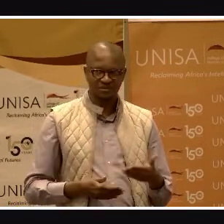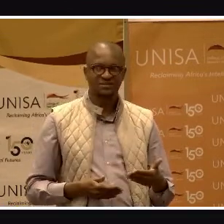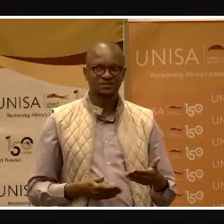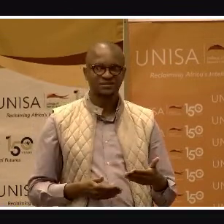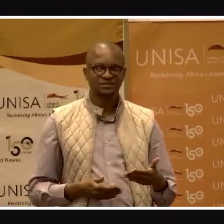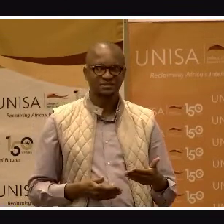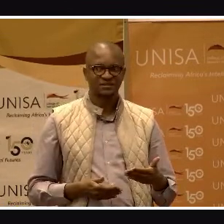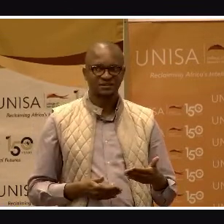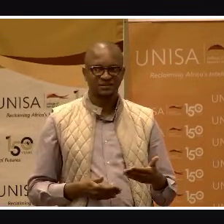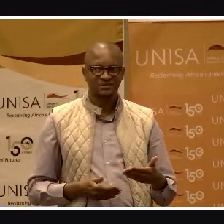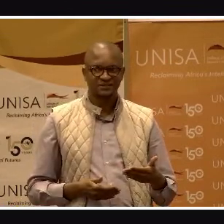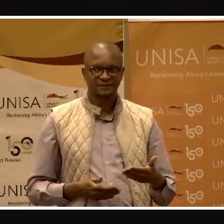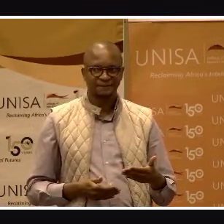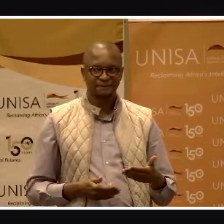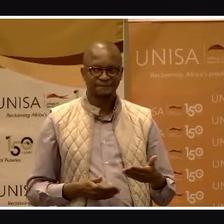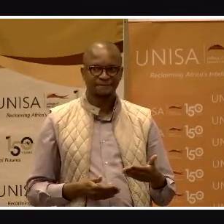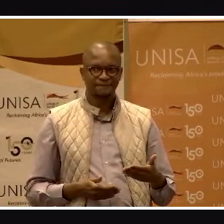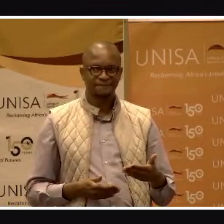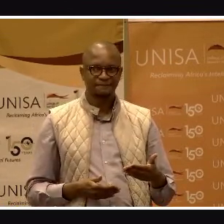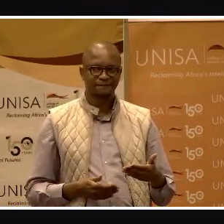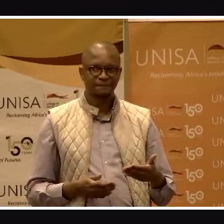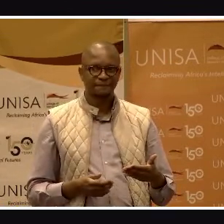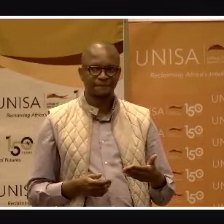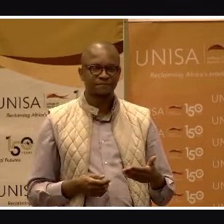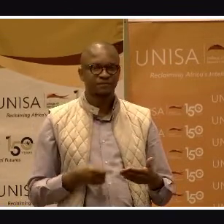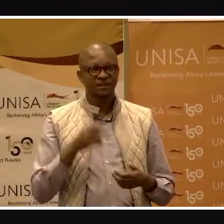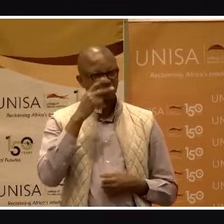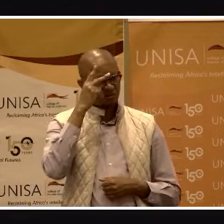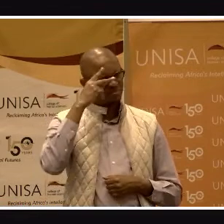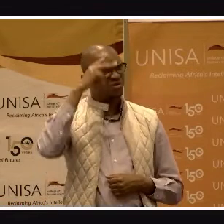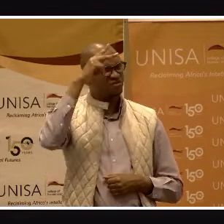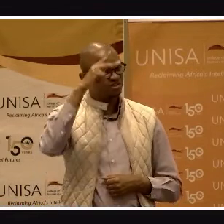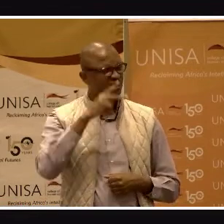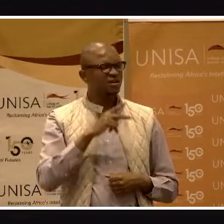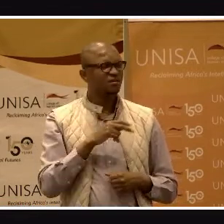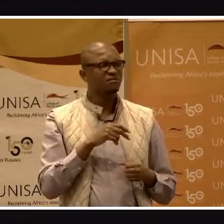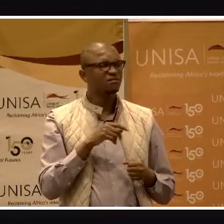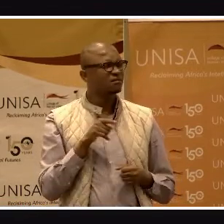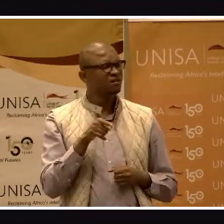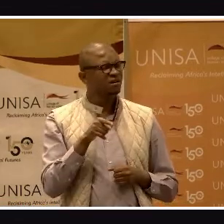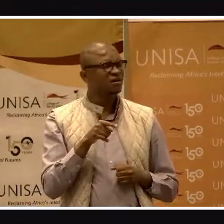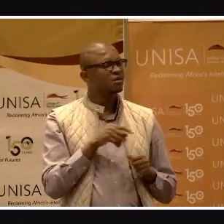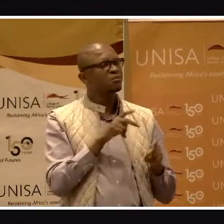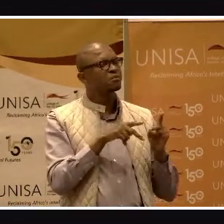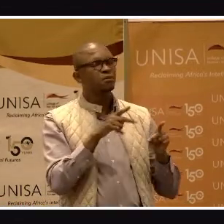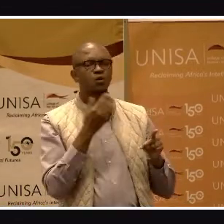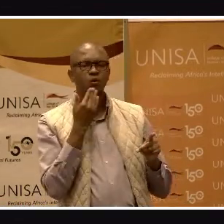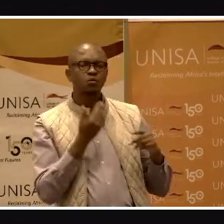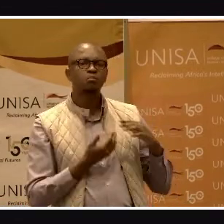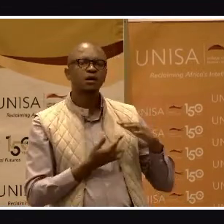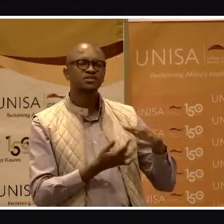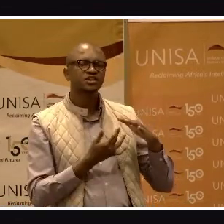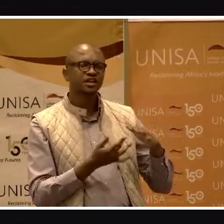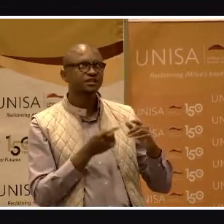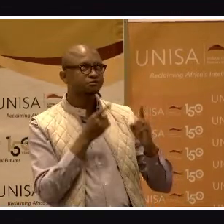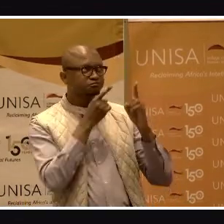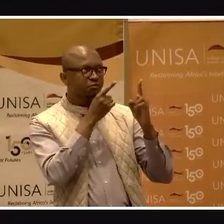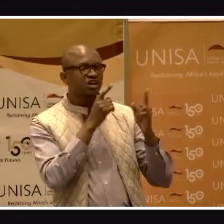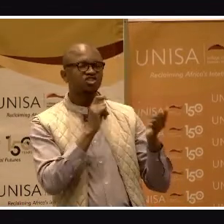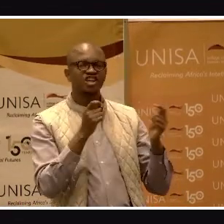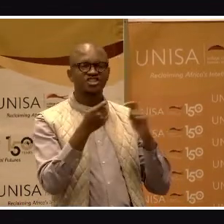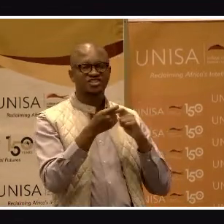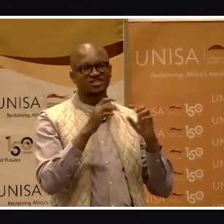is a profession that is full of people passionate about making a positive change in the world, and they tend to